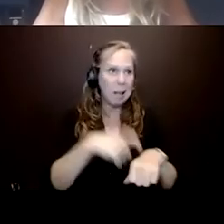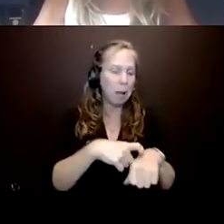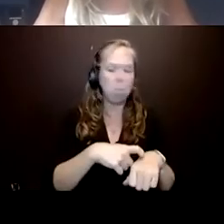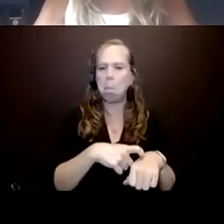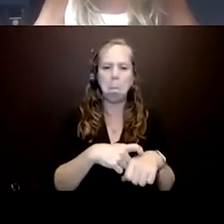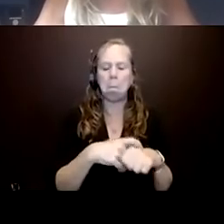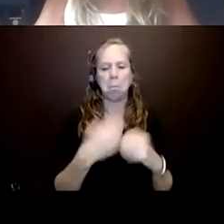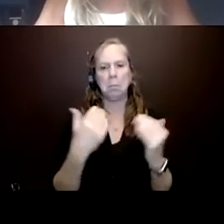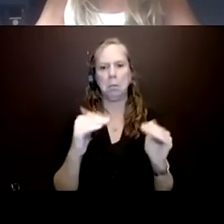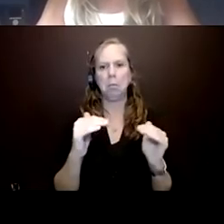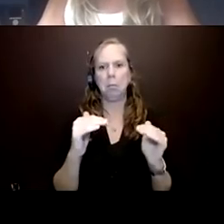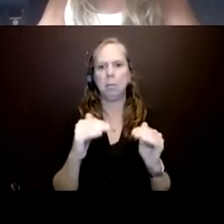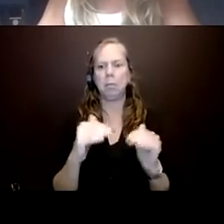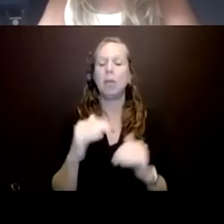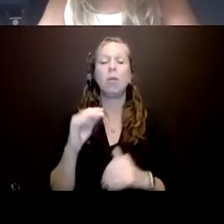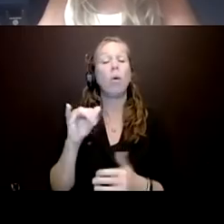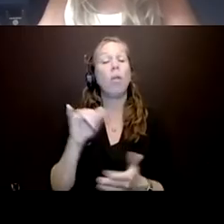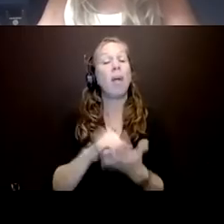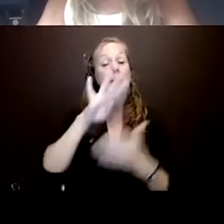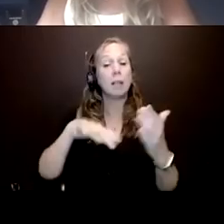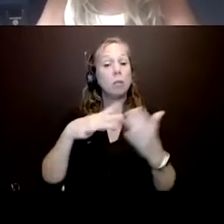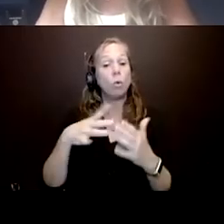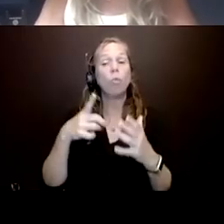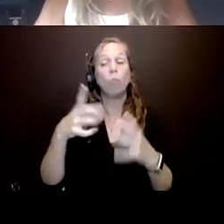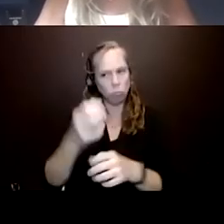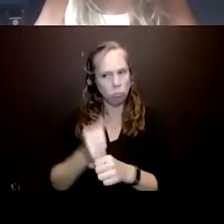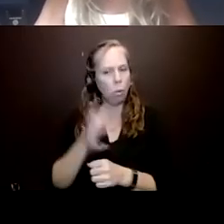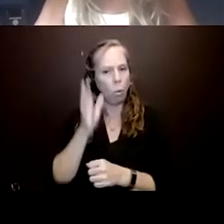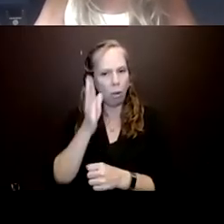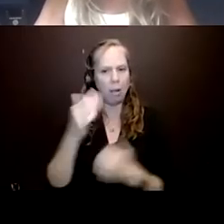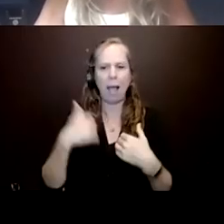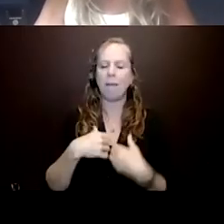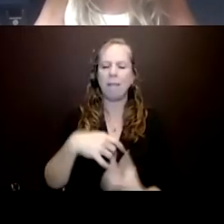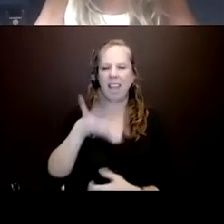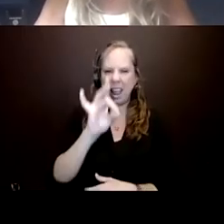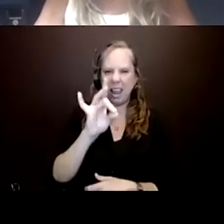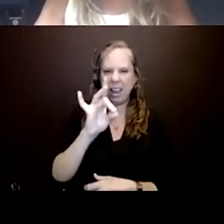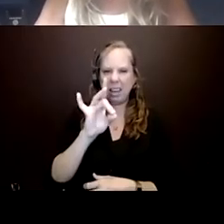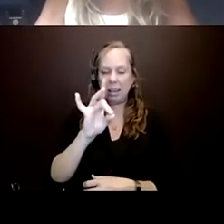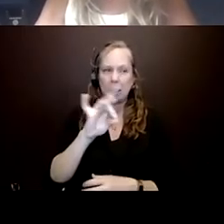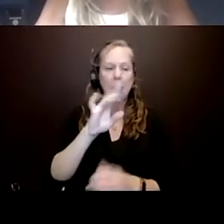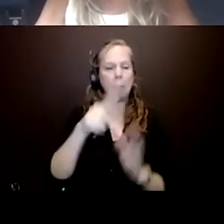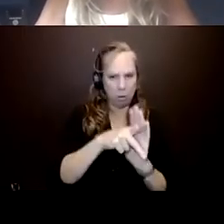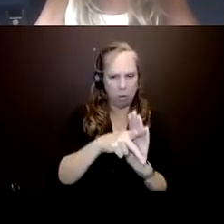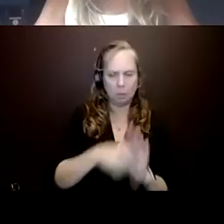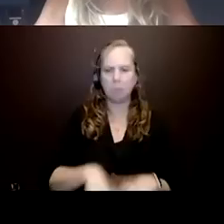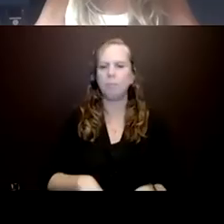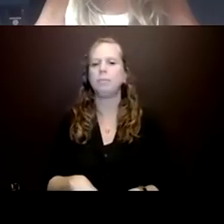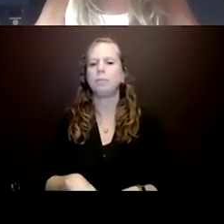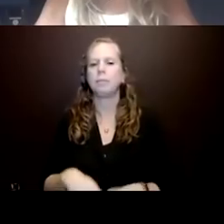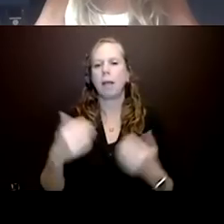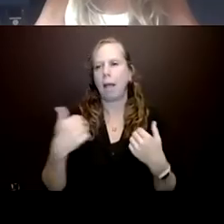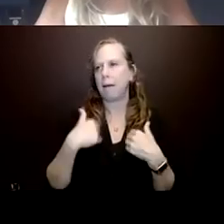to receive that schedule that has 8 periods, 7 academic and elective courses and an advisory.